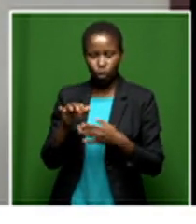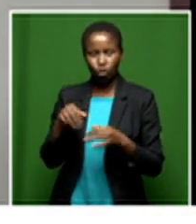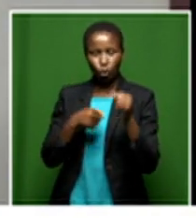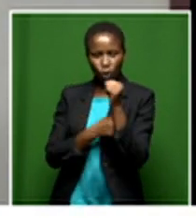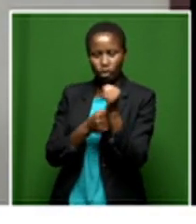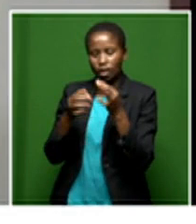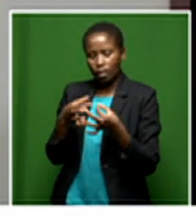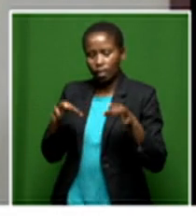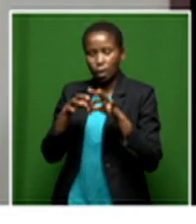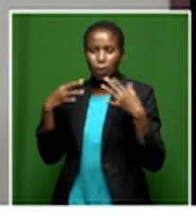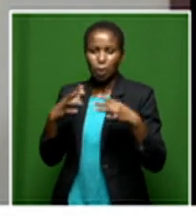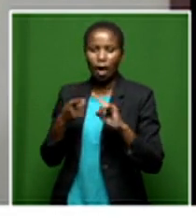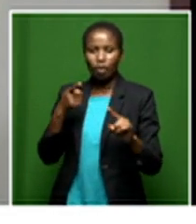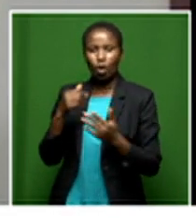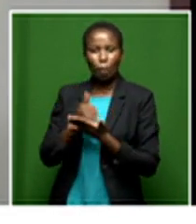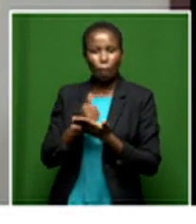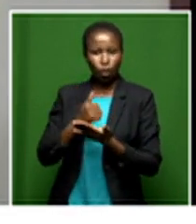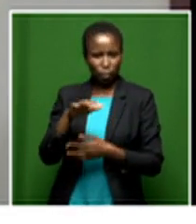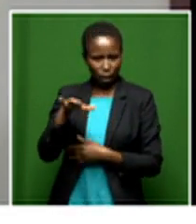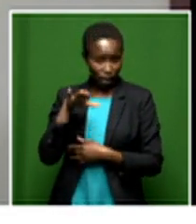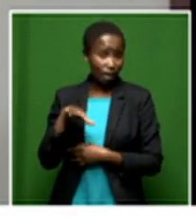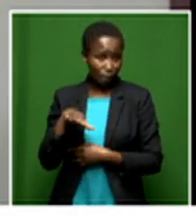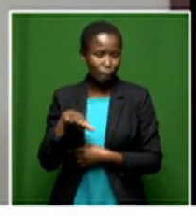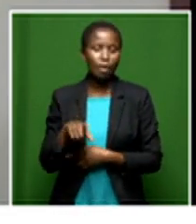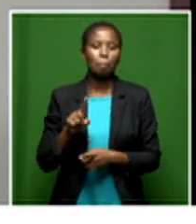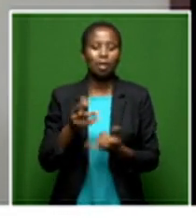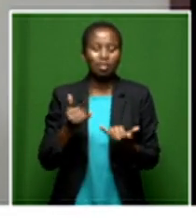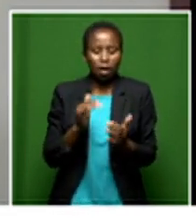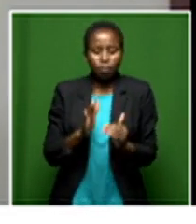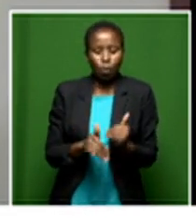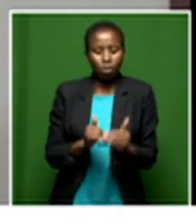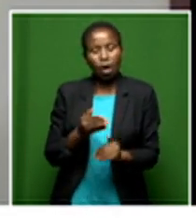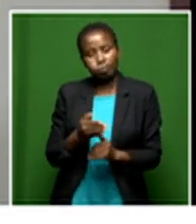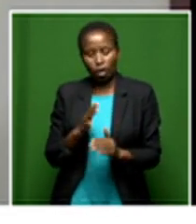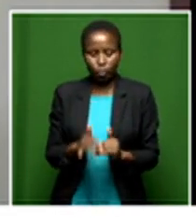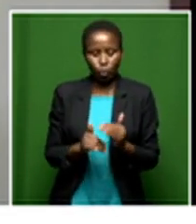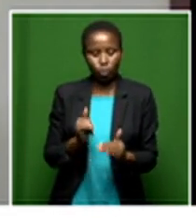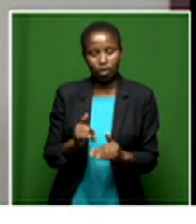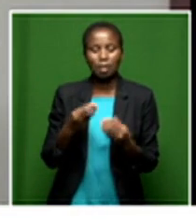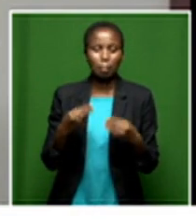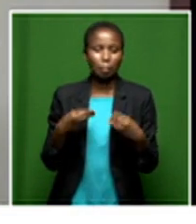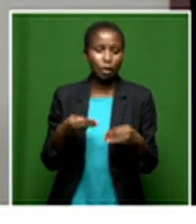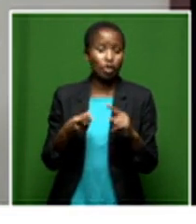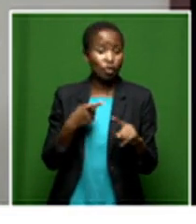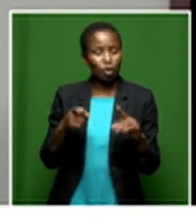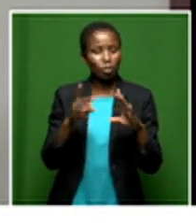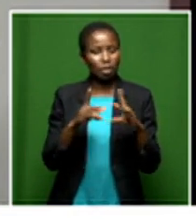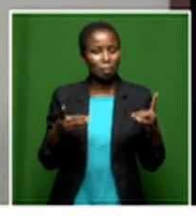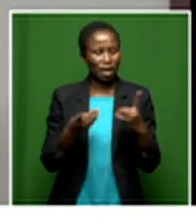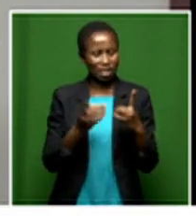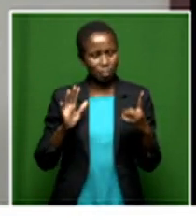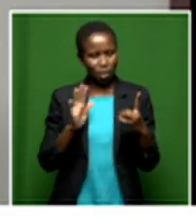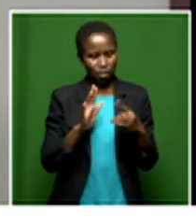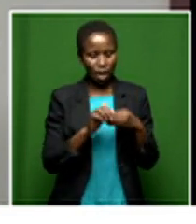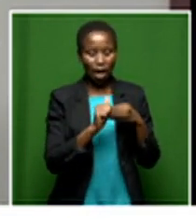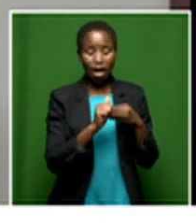post bank. And as I walked in, there is a process that is underway within the department, which is actually led by the